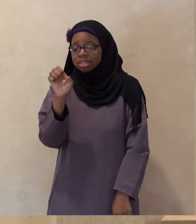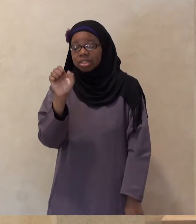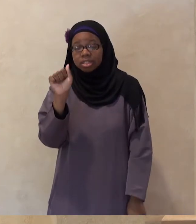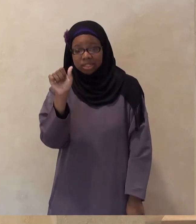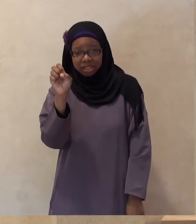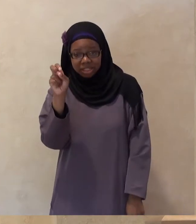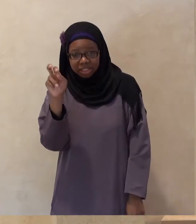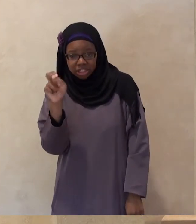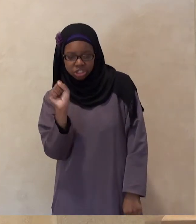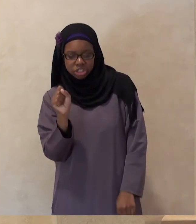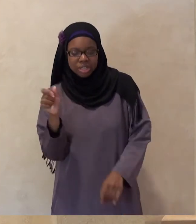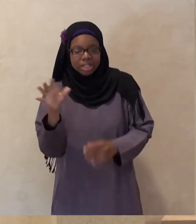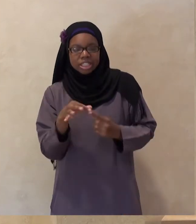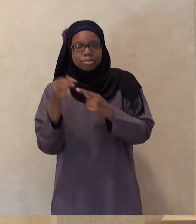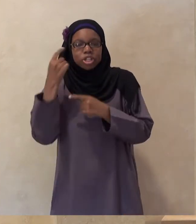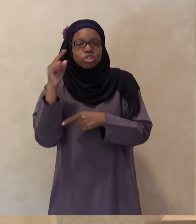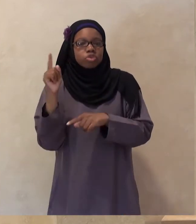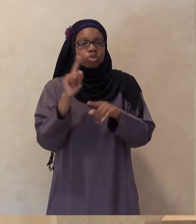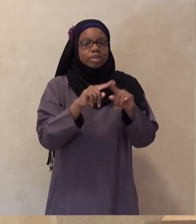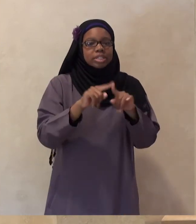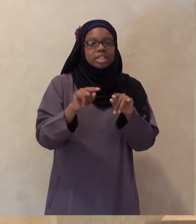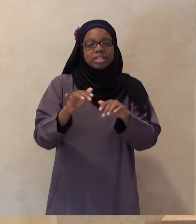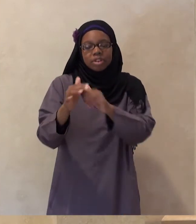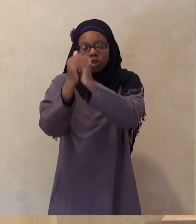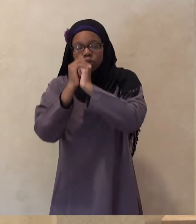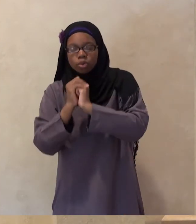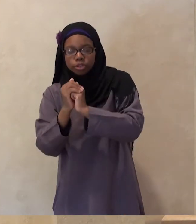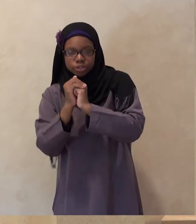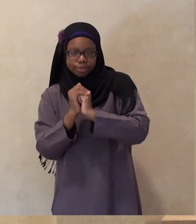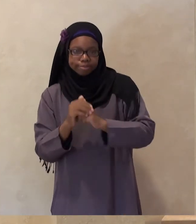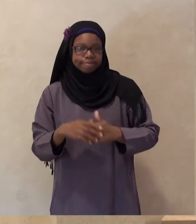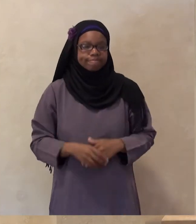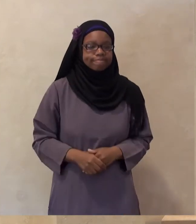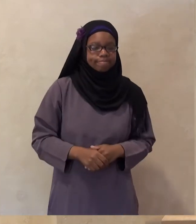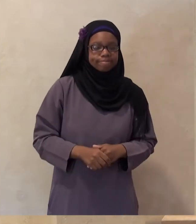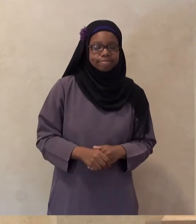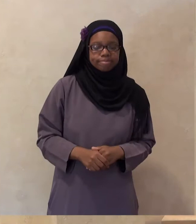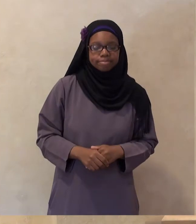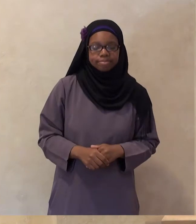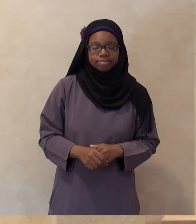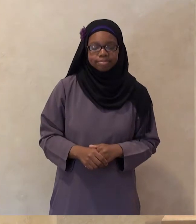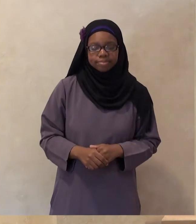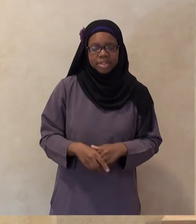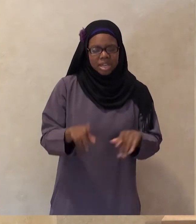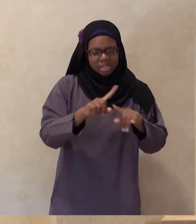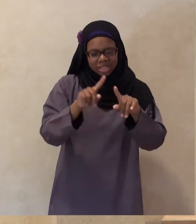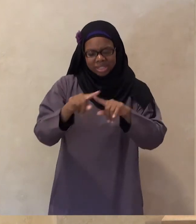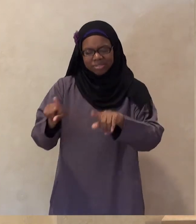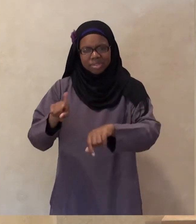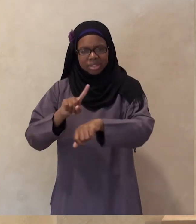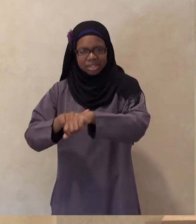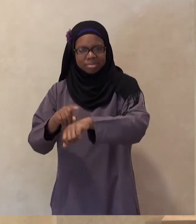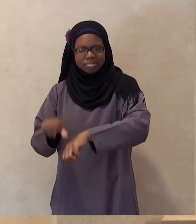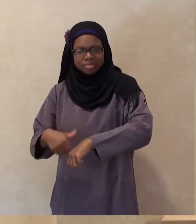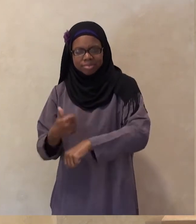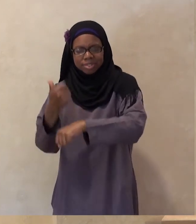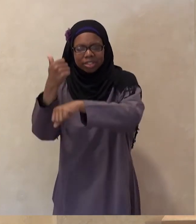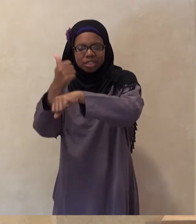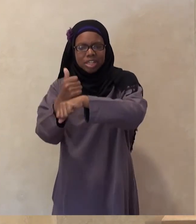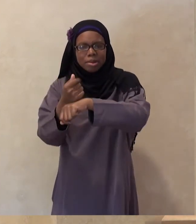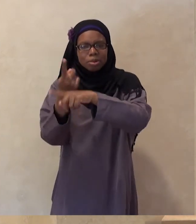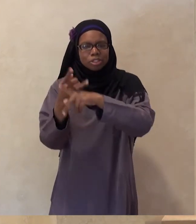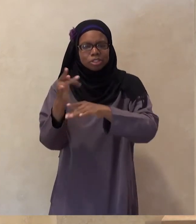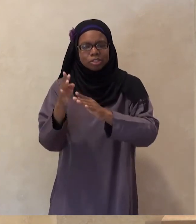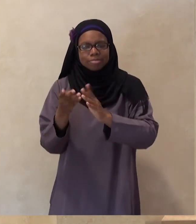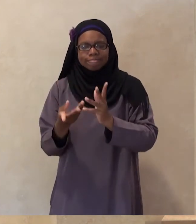These special occasions, these various seasons are designated for an increased ibadah